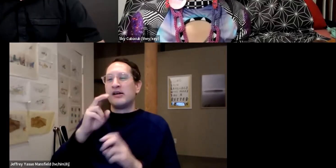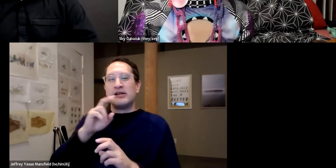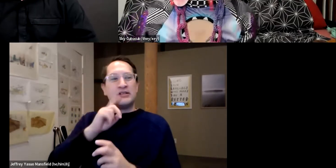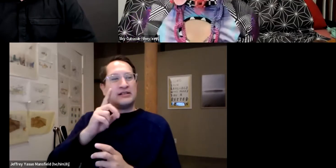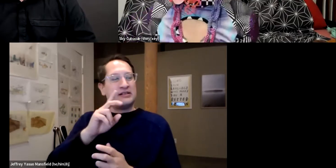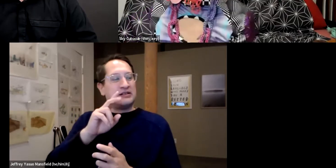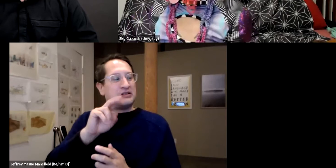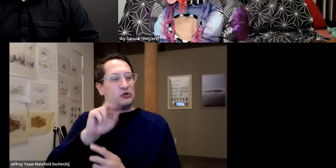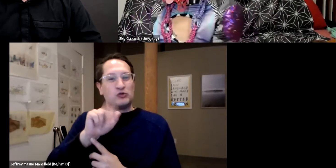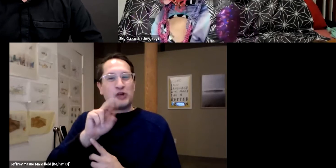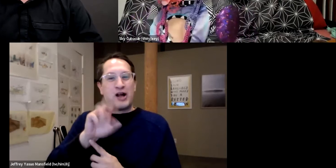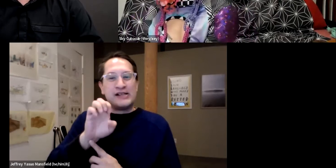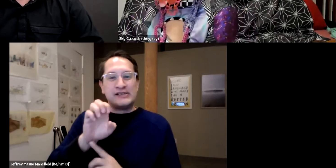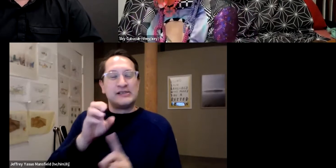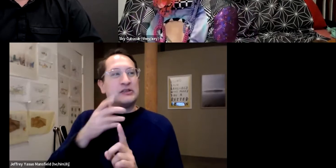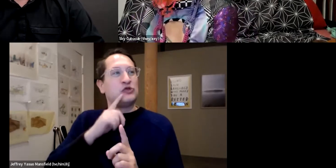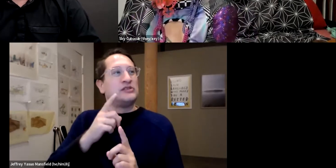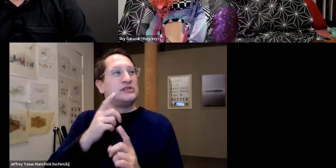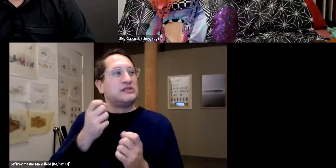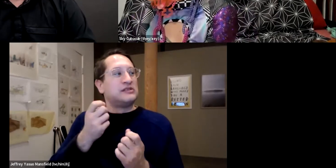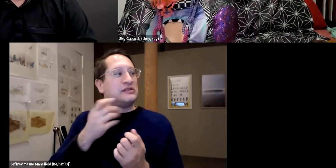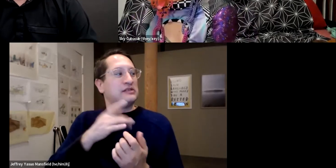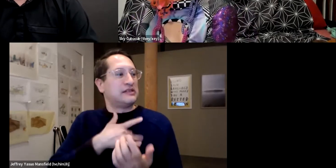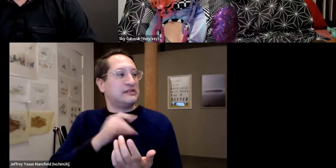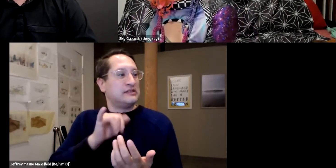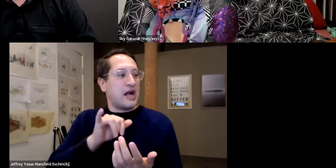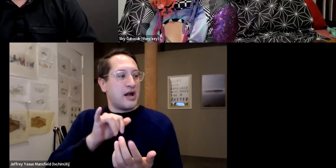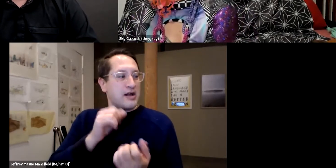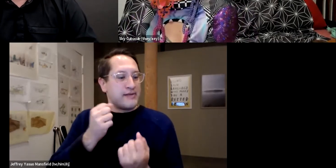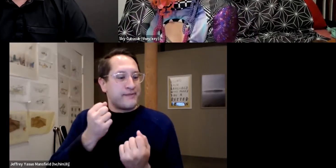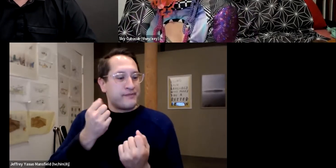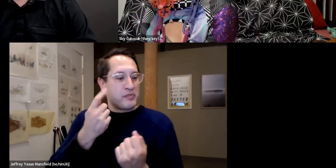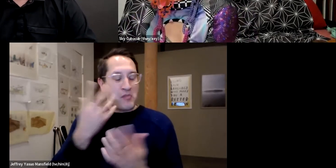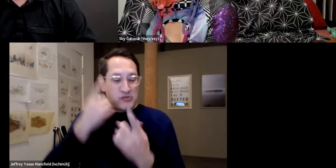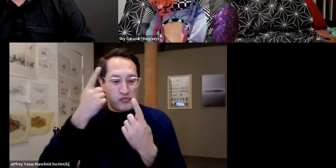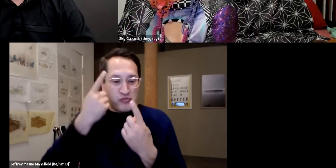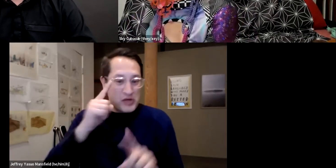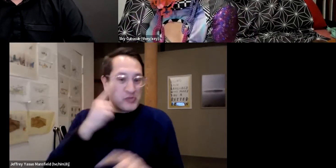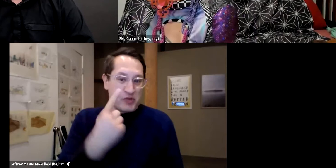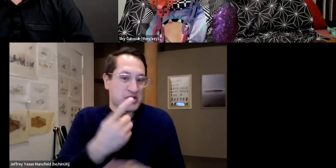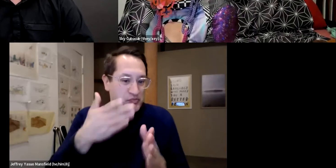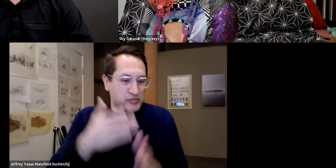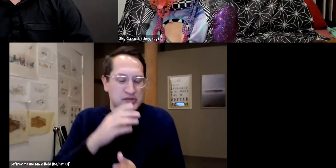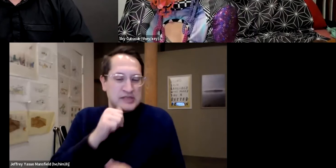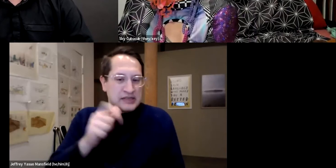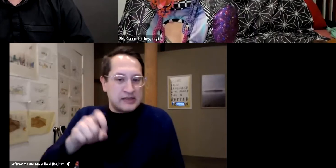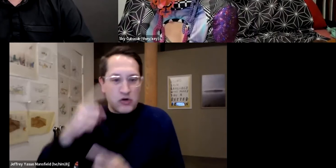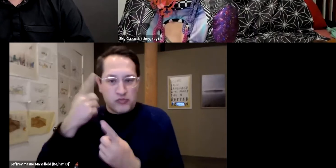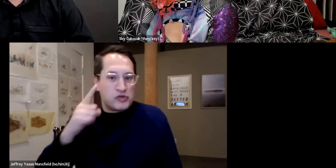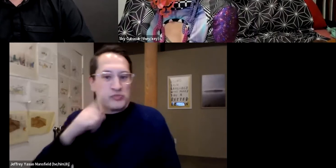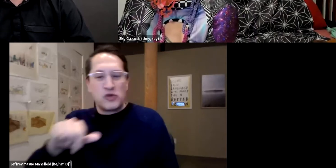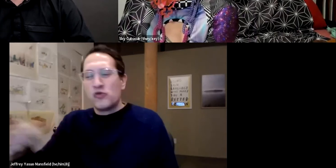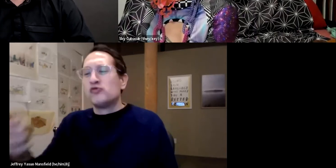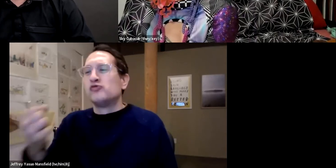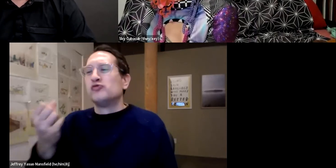So to that, there is a nuance. There is a sense that what works for one